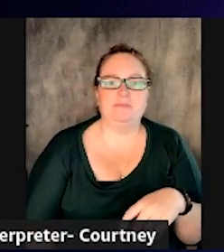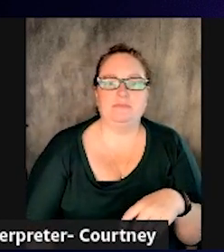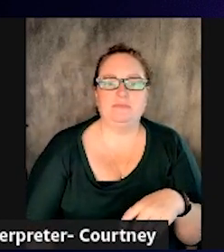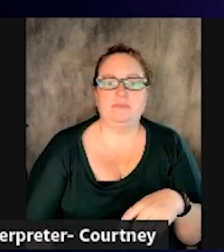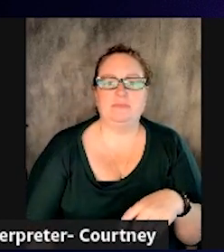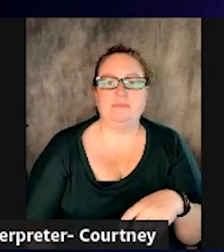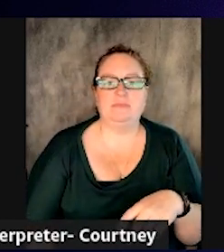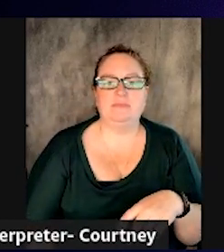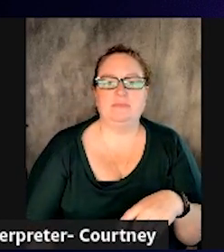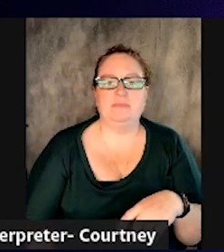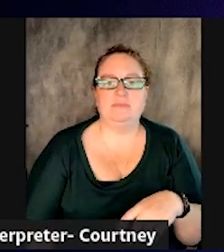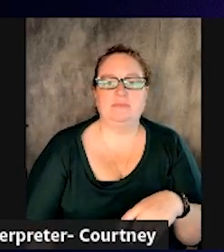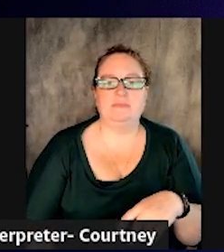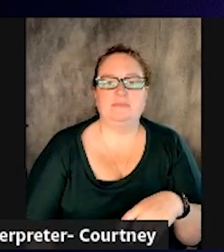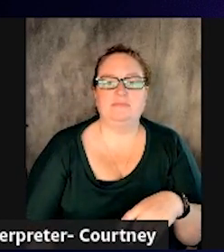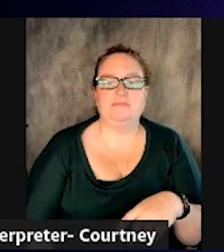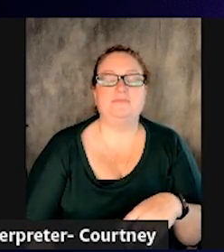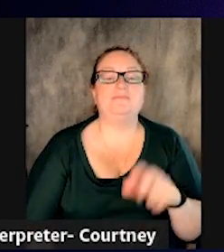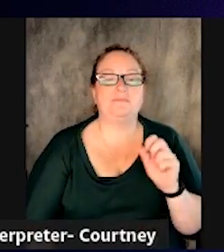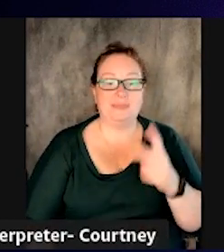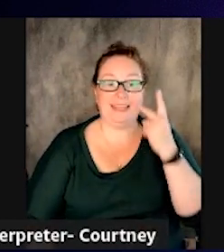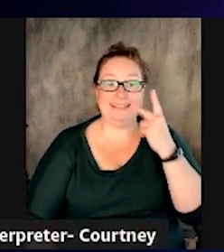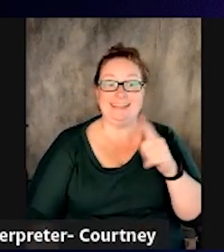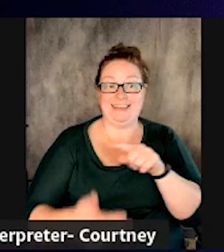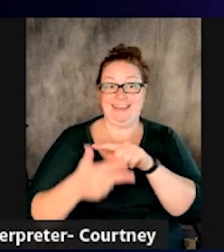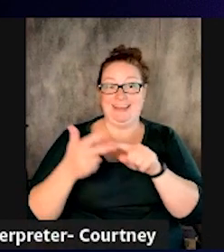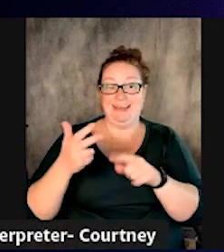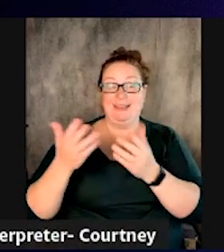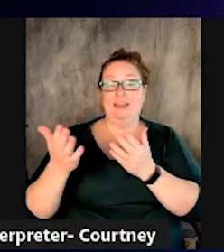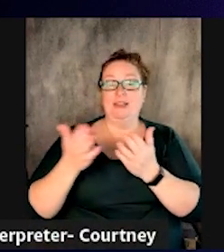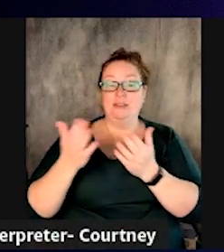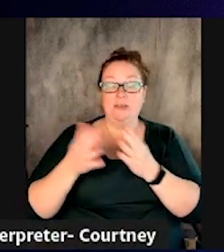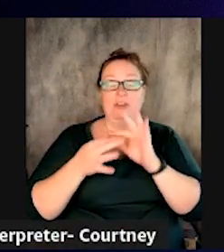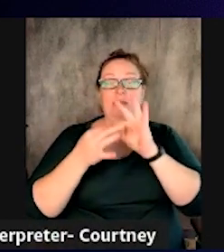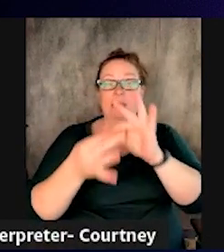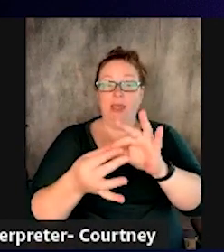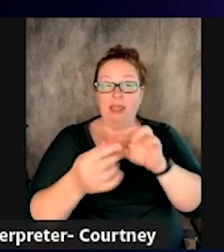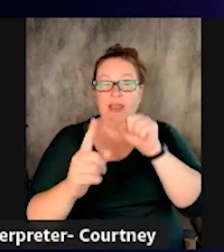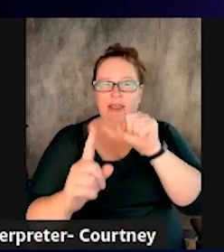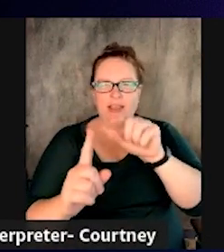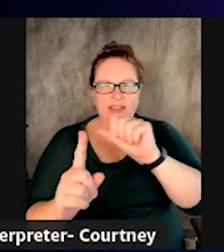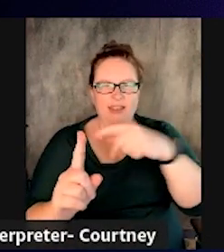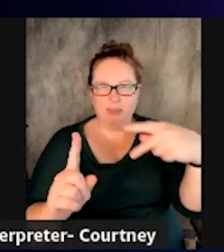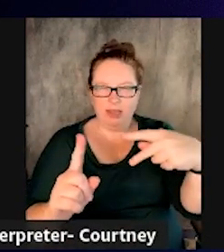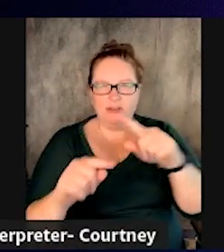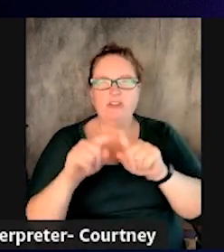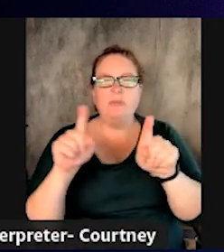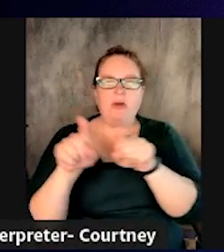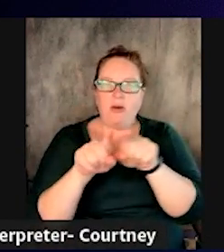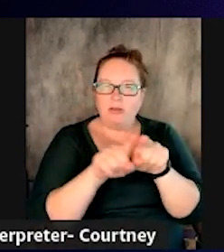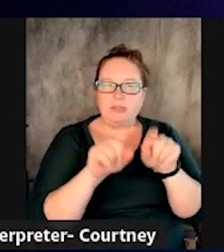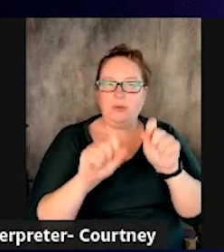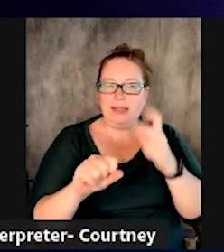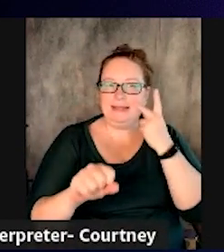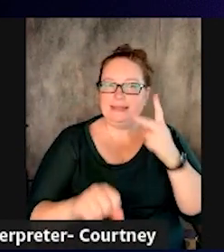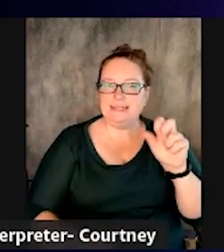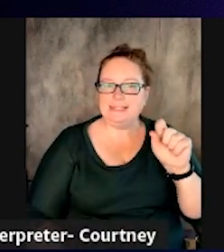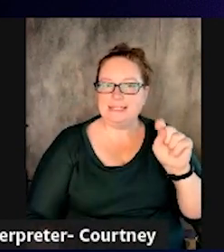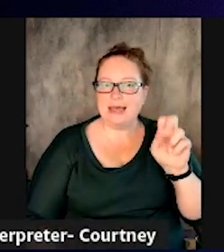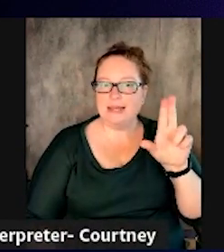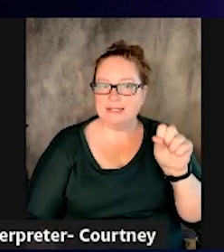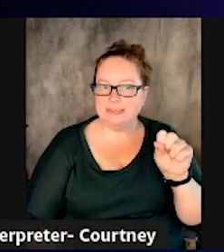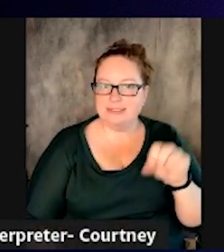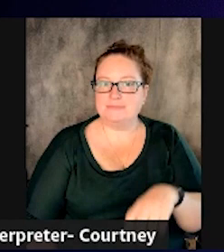I can see these servers belonging to this application, but I can also see their status. In